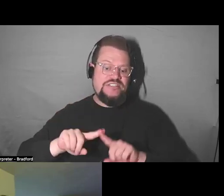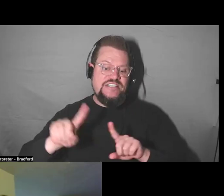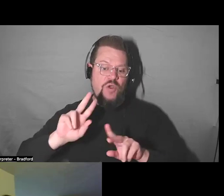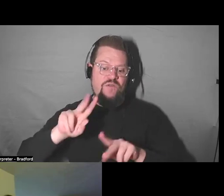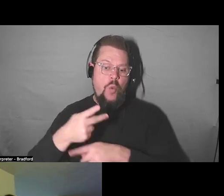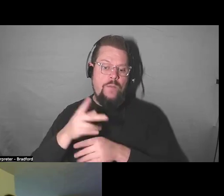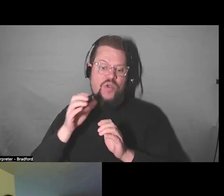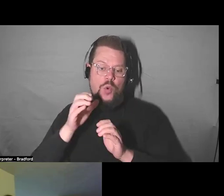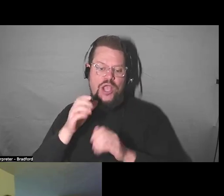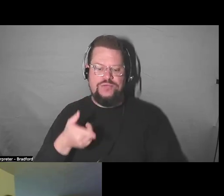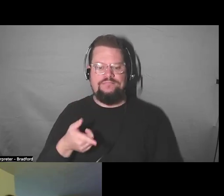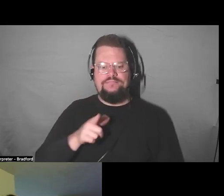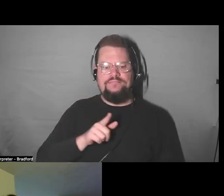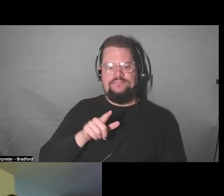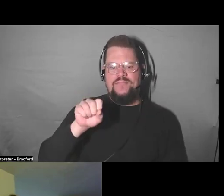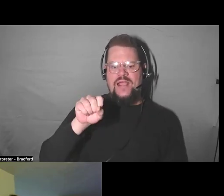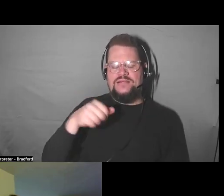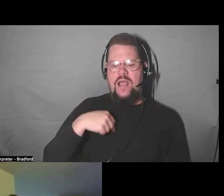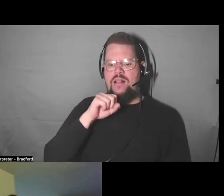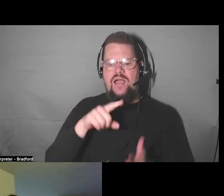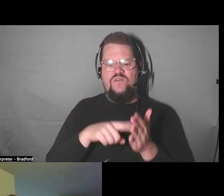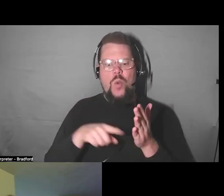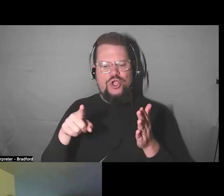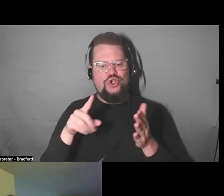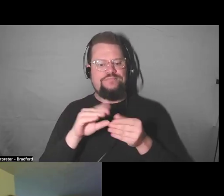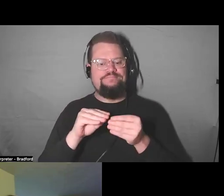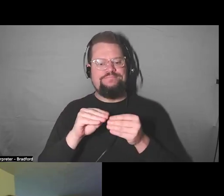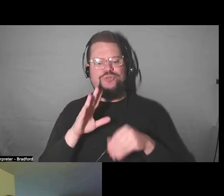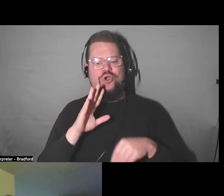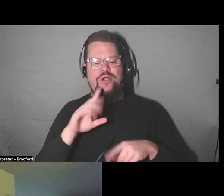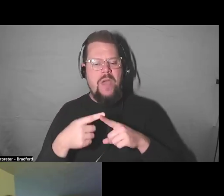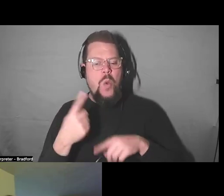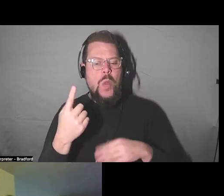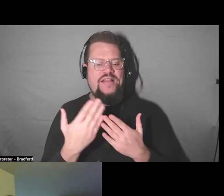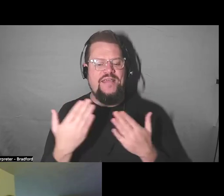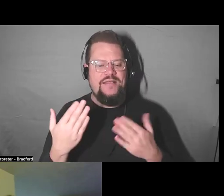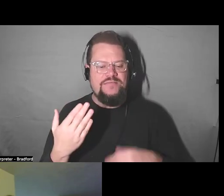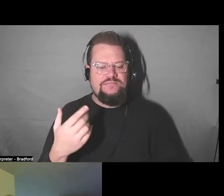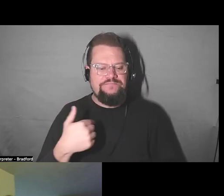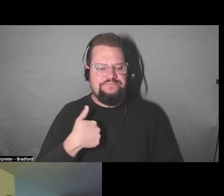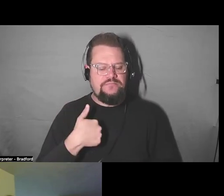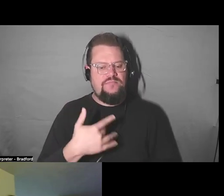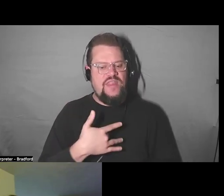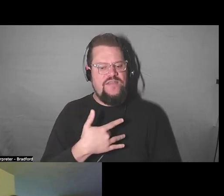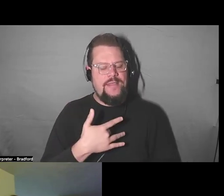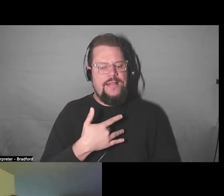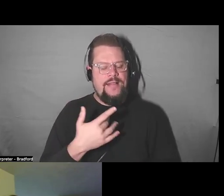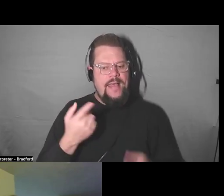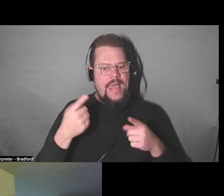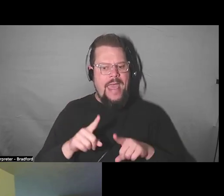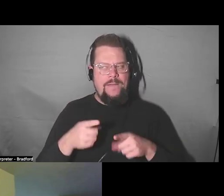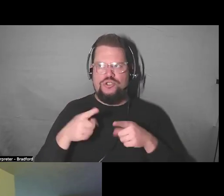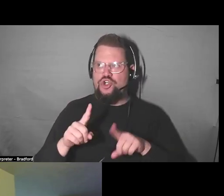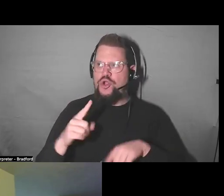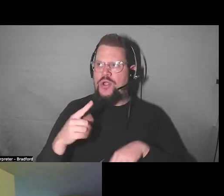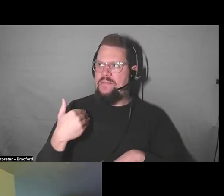Yeah, I love what you're saying, and I think one of the things that I feel like has happened over the last